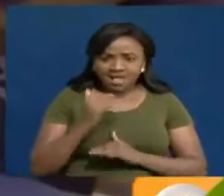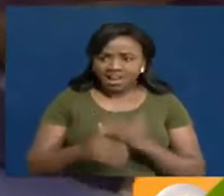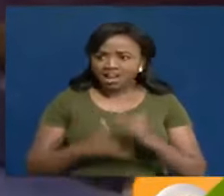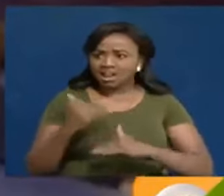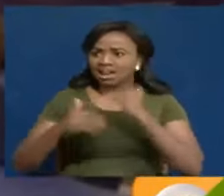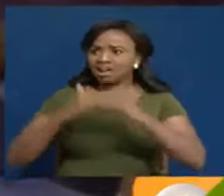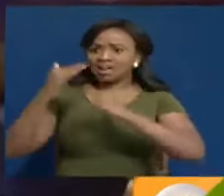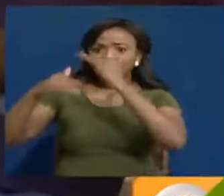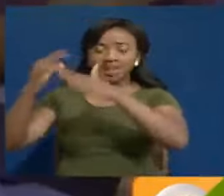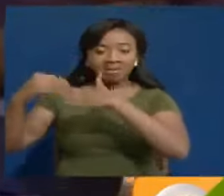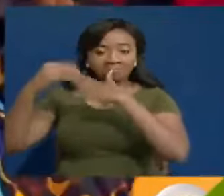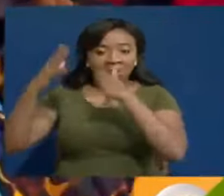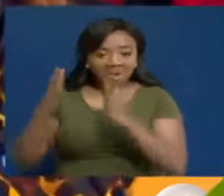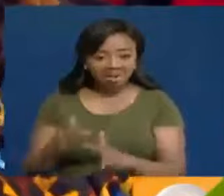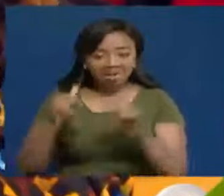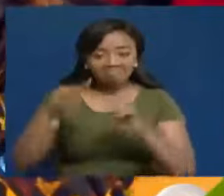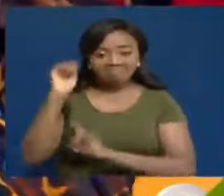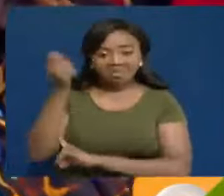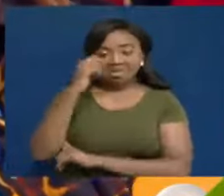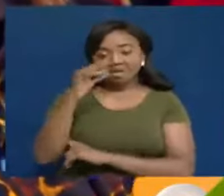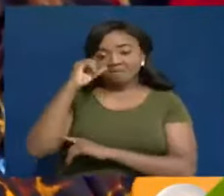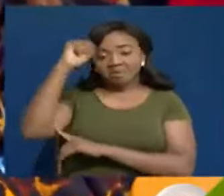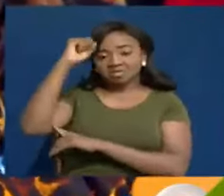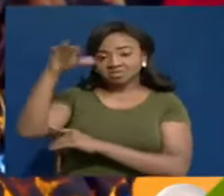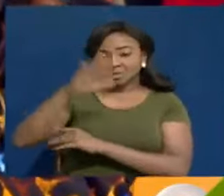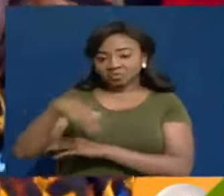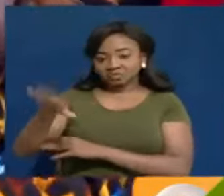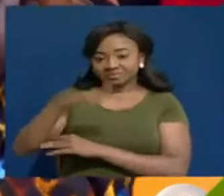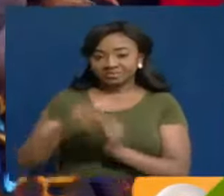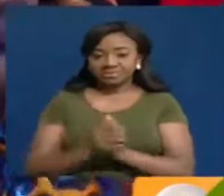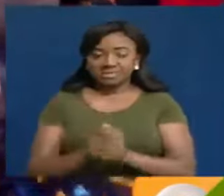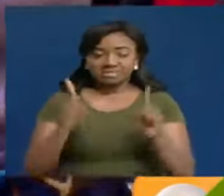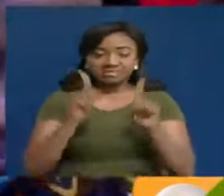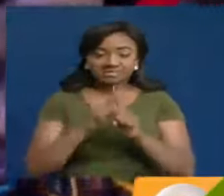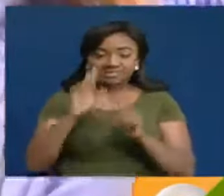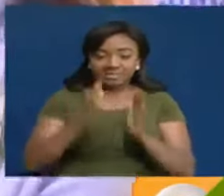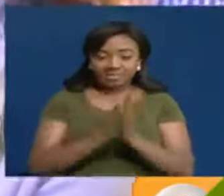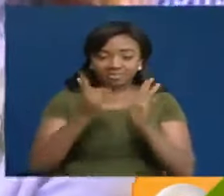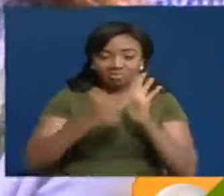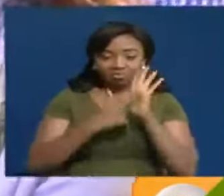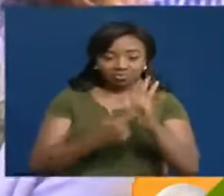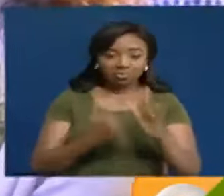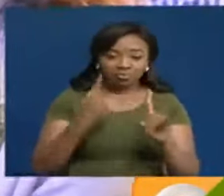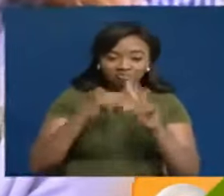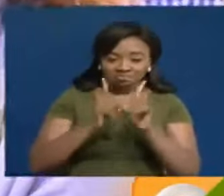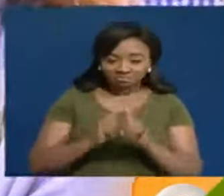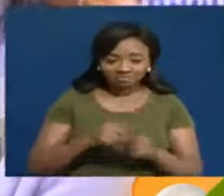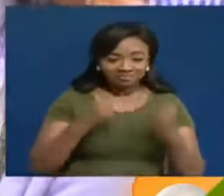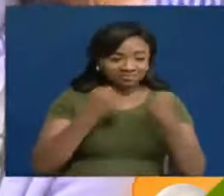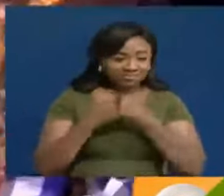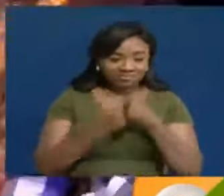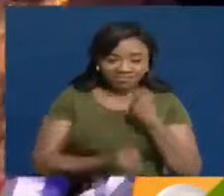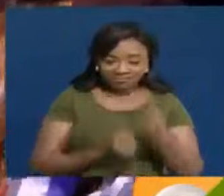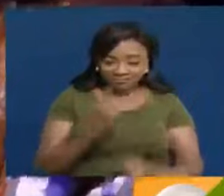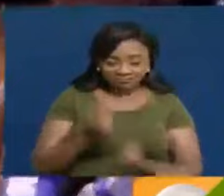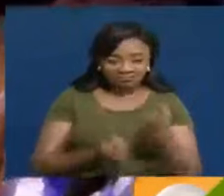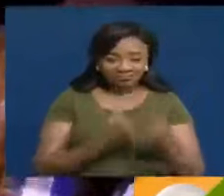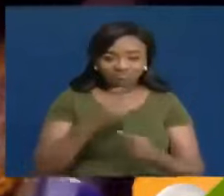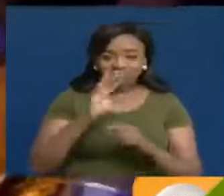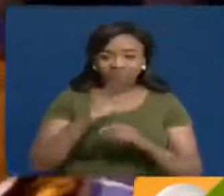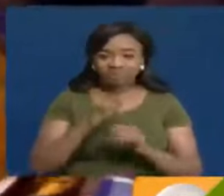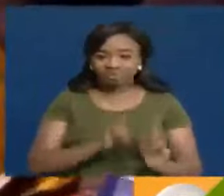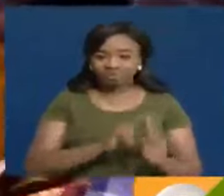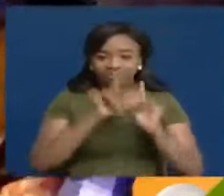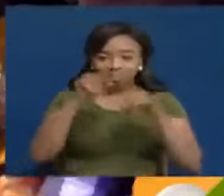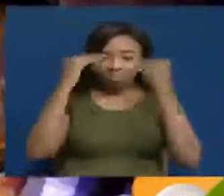Kenya's political and legal landscape. The book explores Karua's challenges as a working mother, from appearing in court